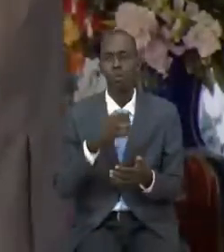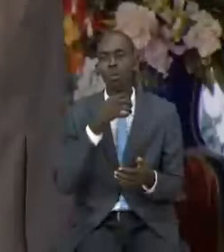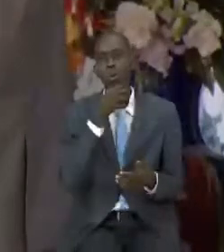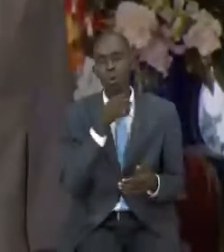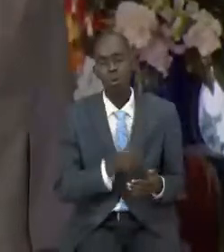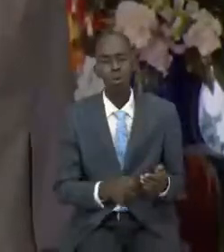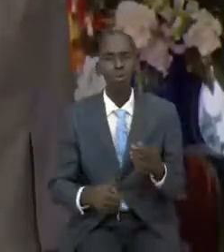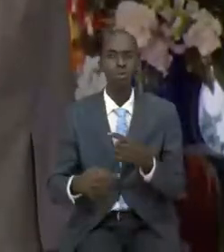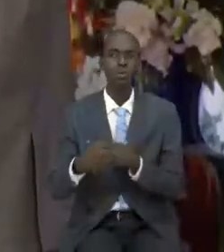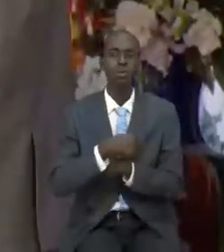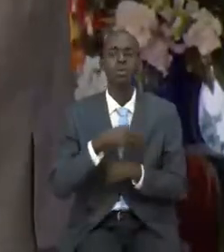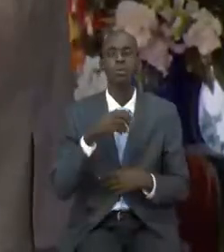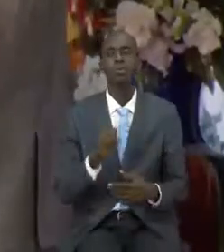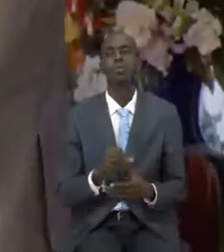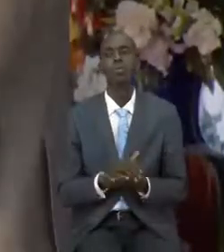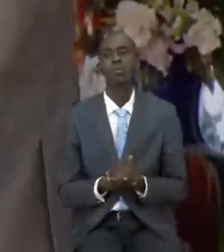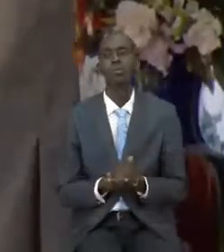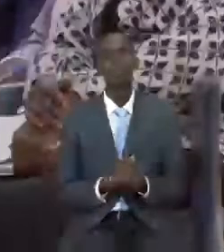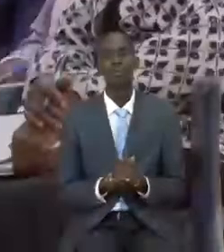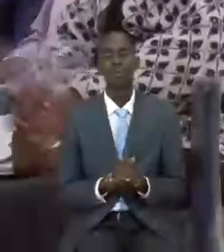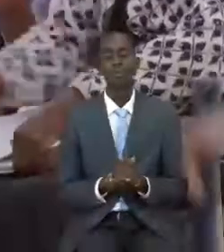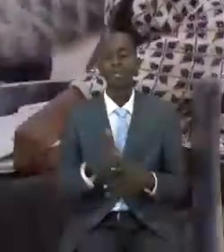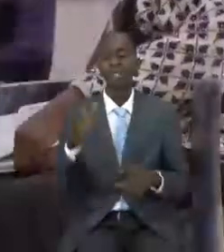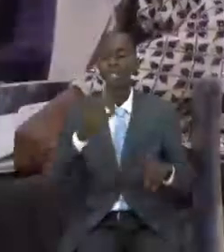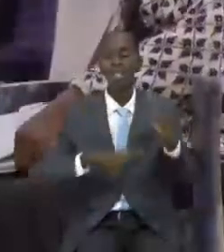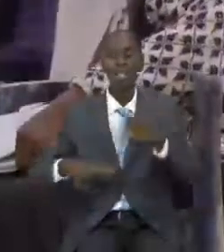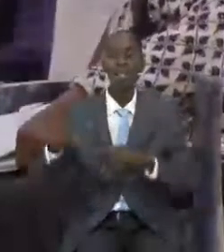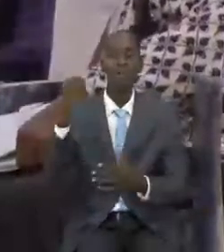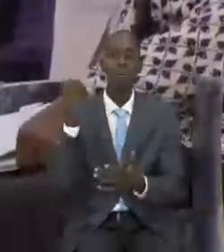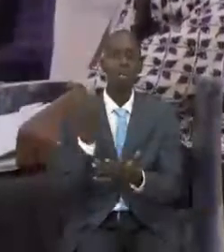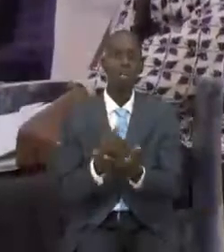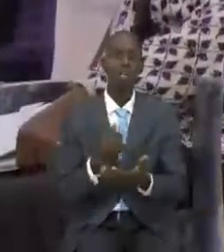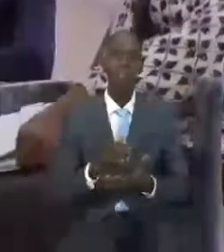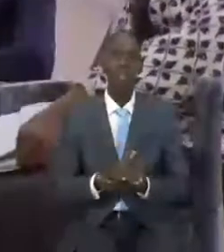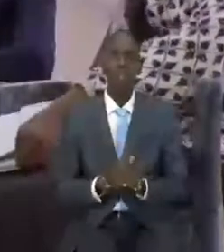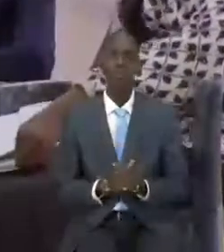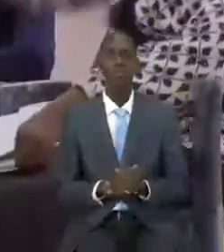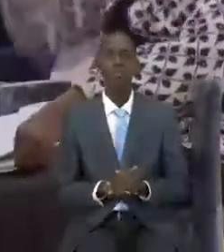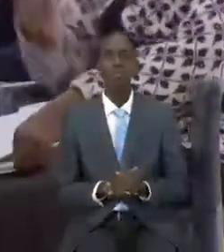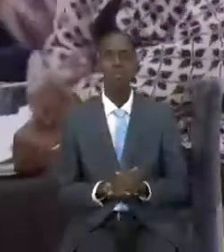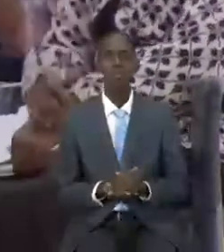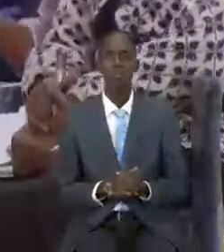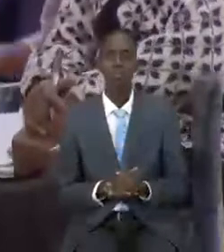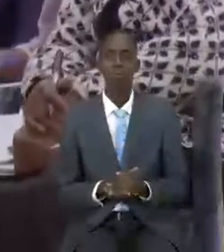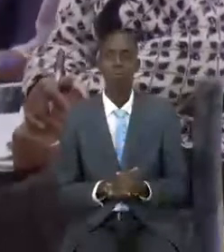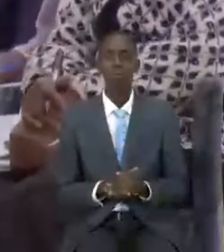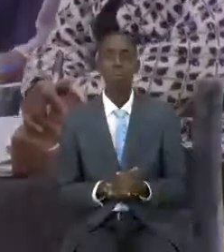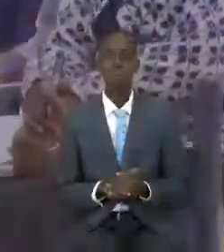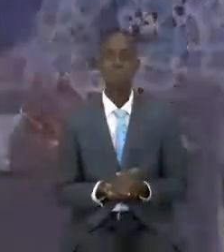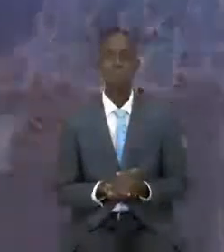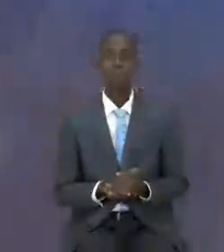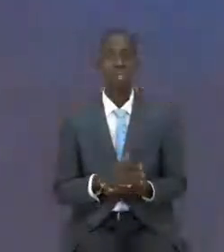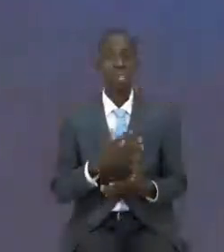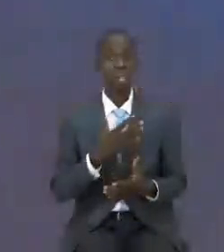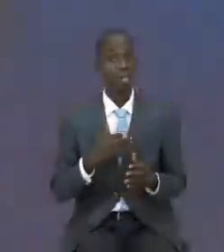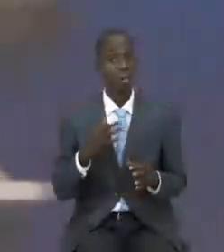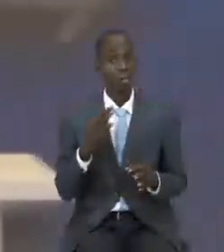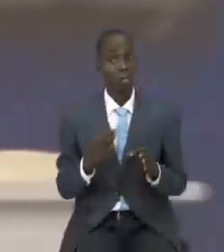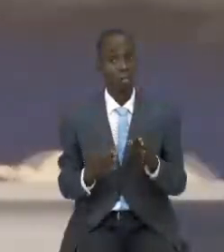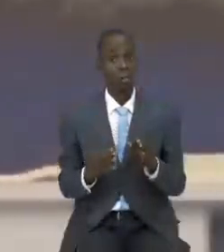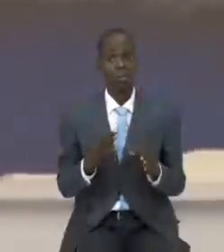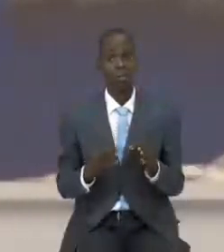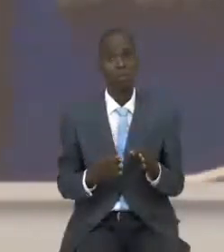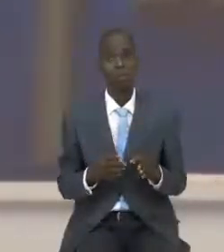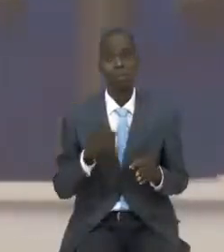days. I lost my amen. And if you are not in any